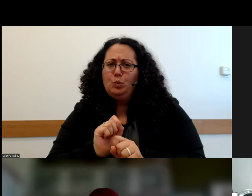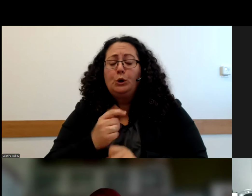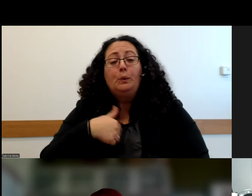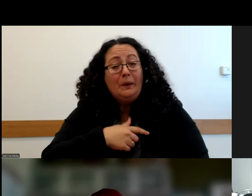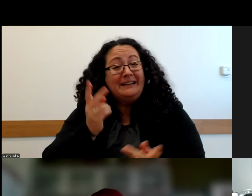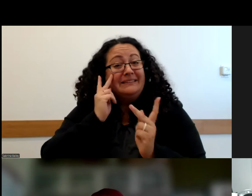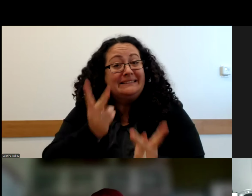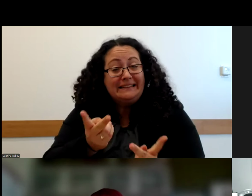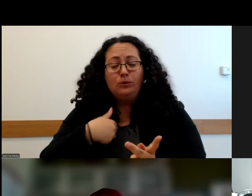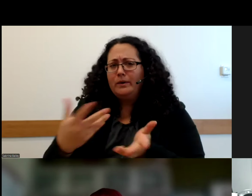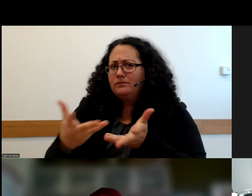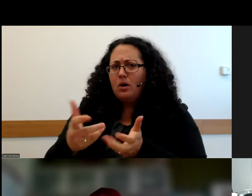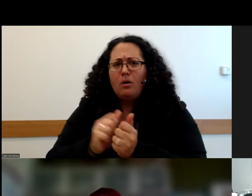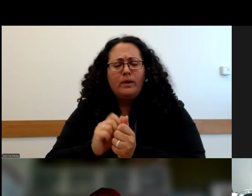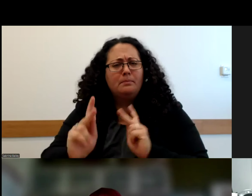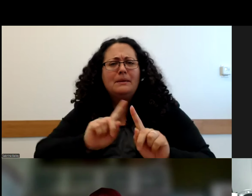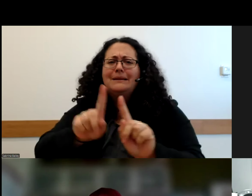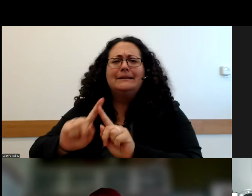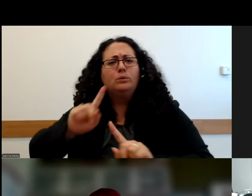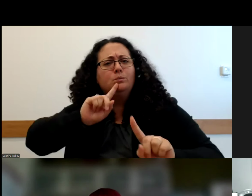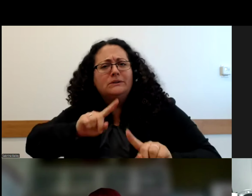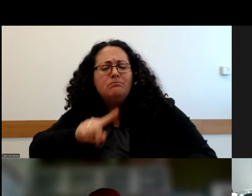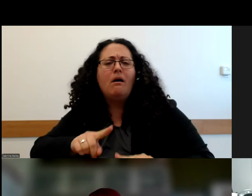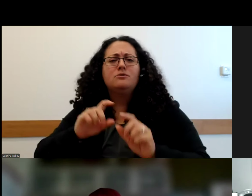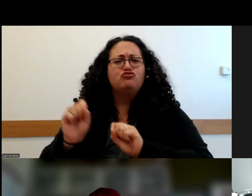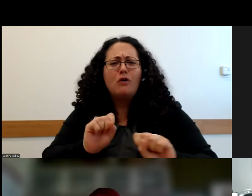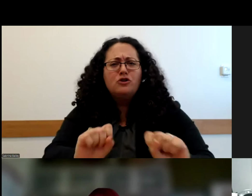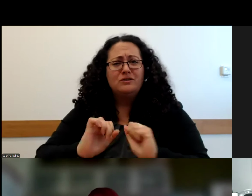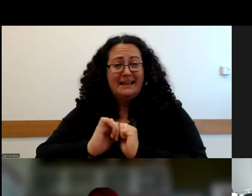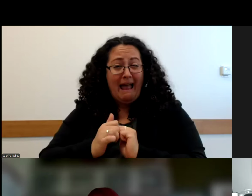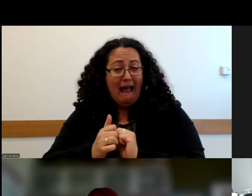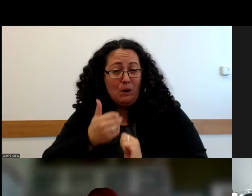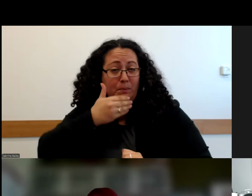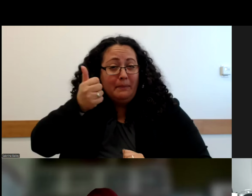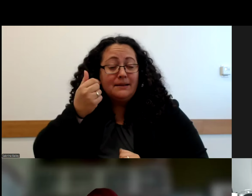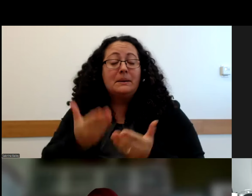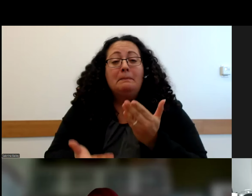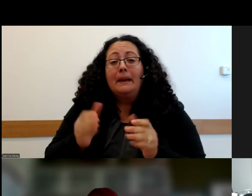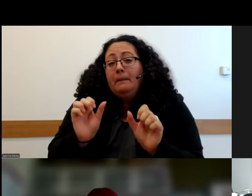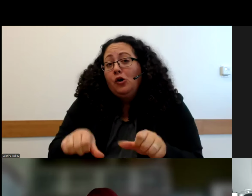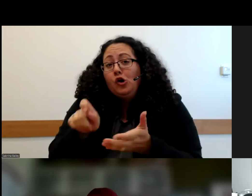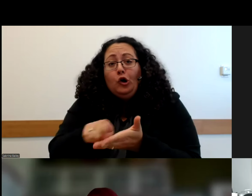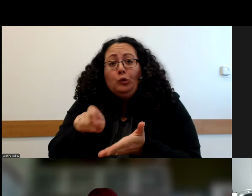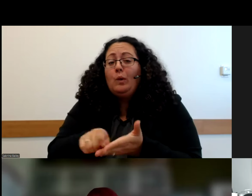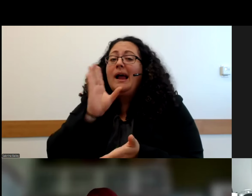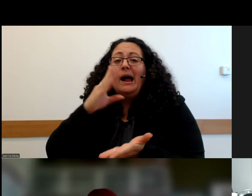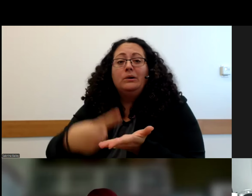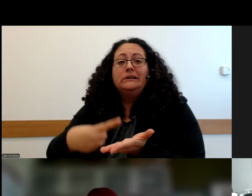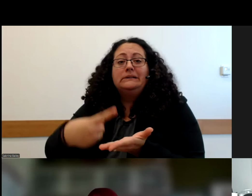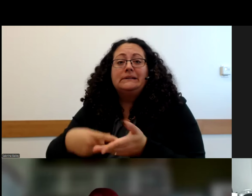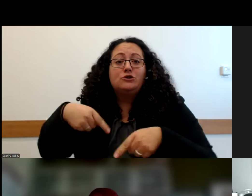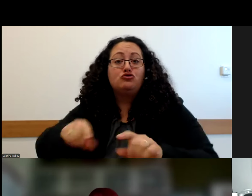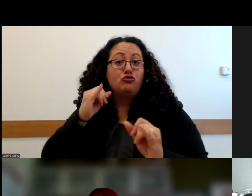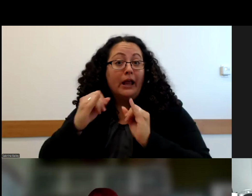seen and talked to people about different responses or strategies to do this. One might be just writing, I'll discuss this further in the